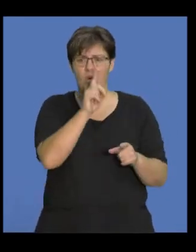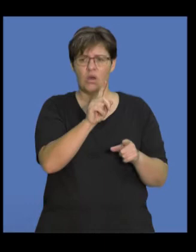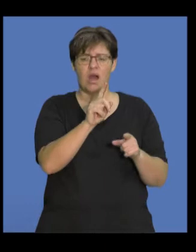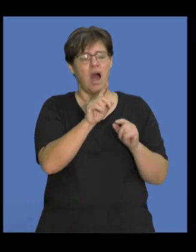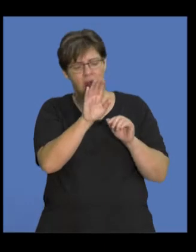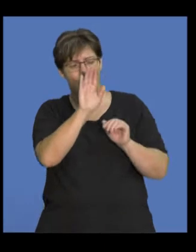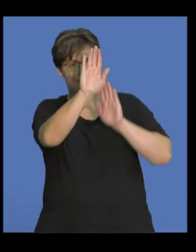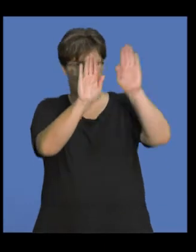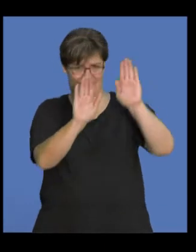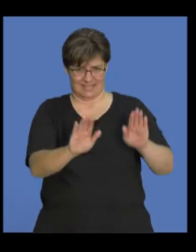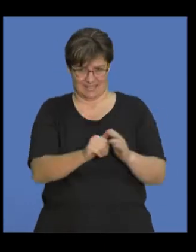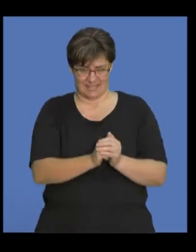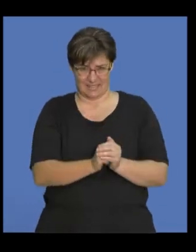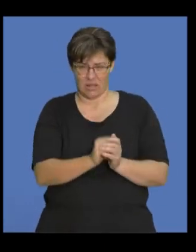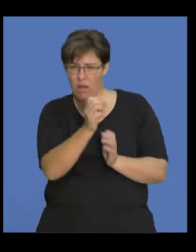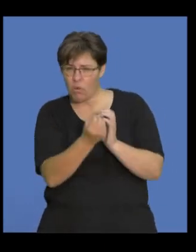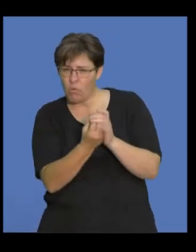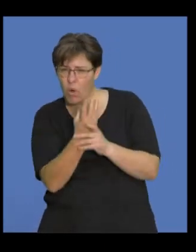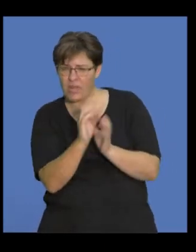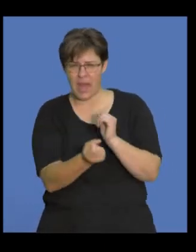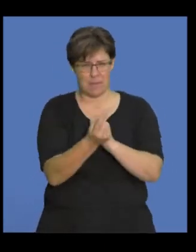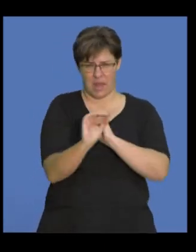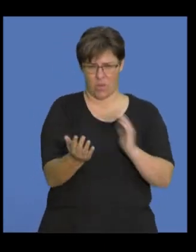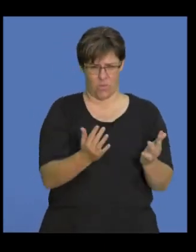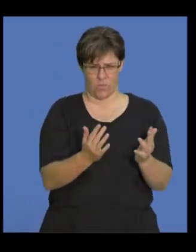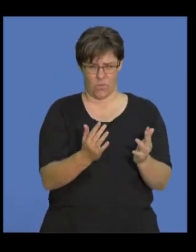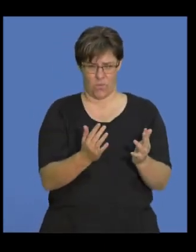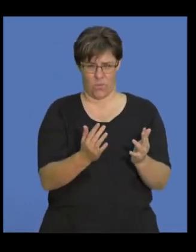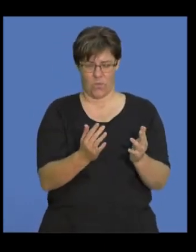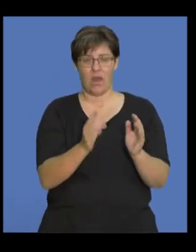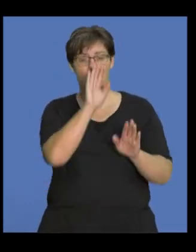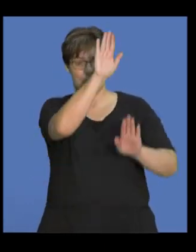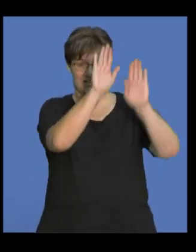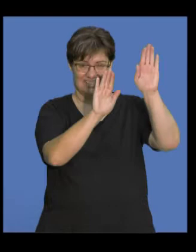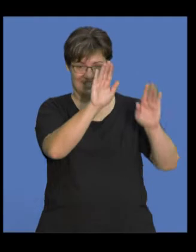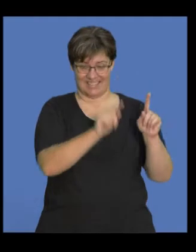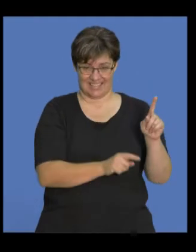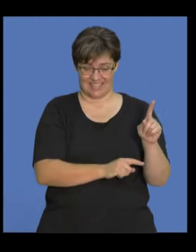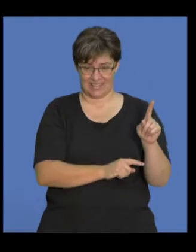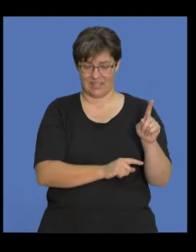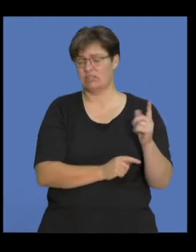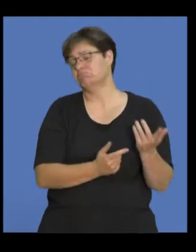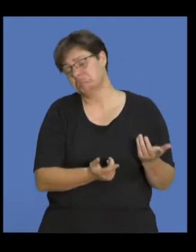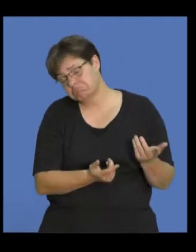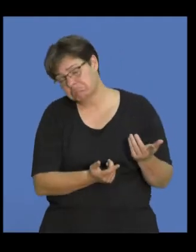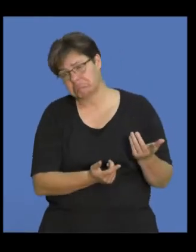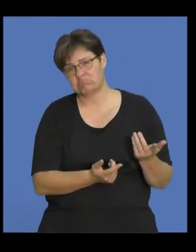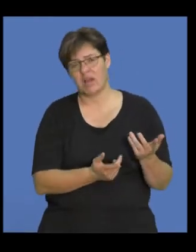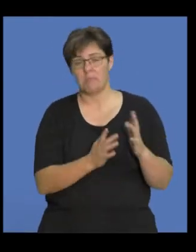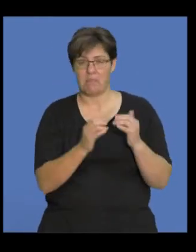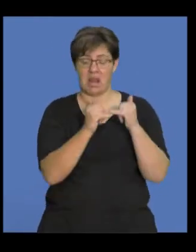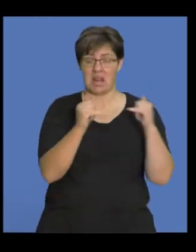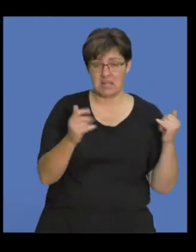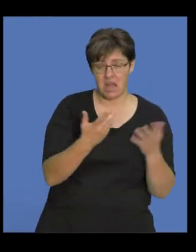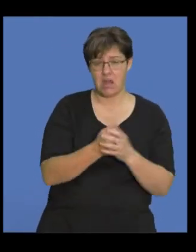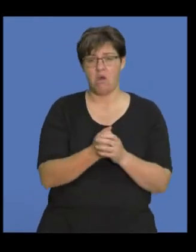how we saw growth happening, to say growth is in the form of a pattern. It might be a linear pattern, it